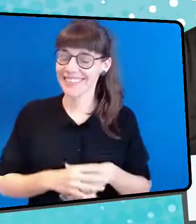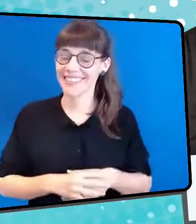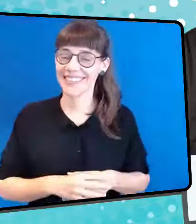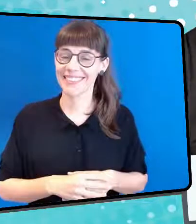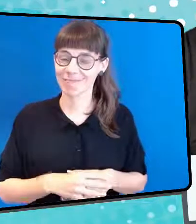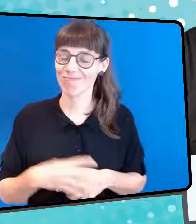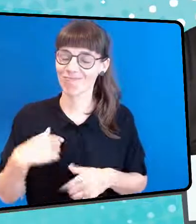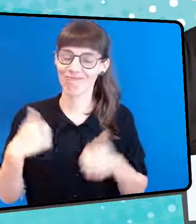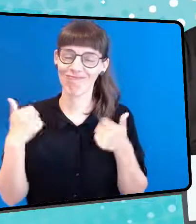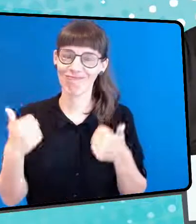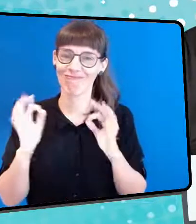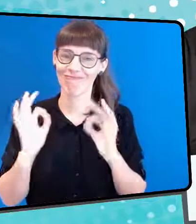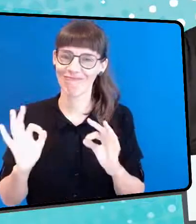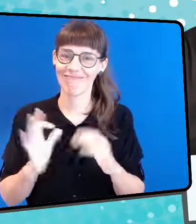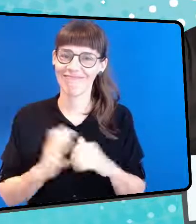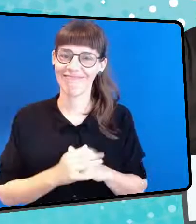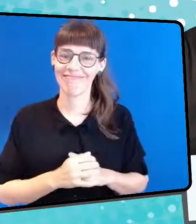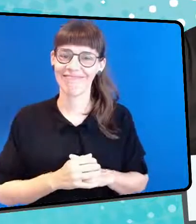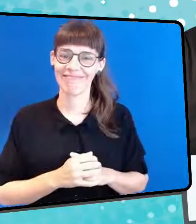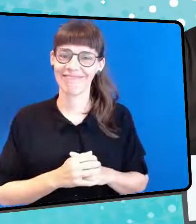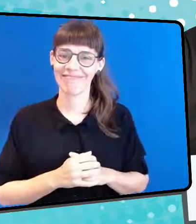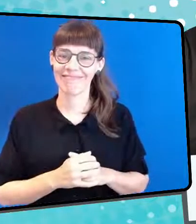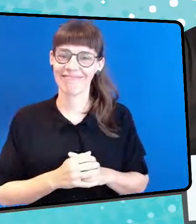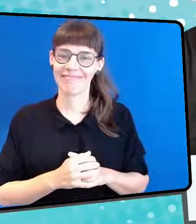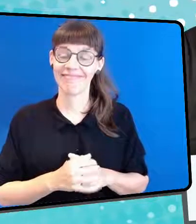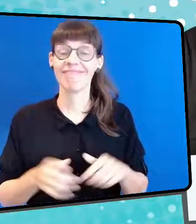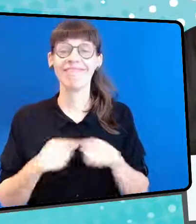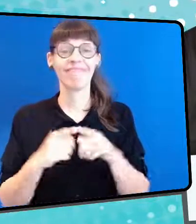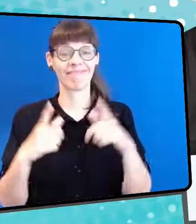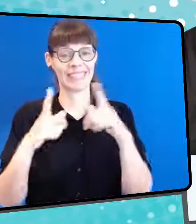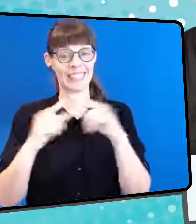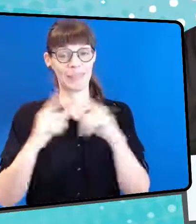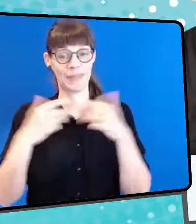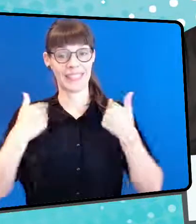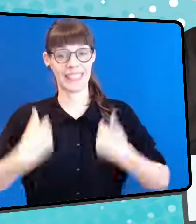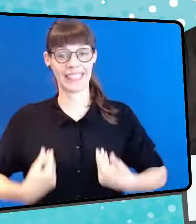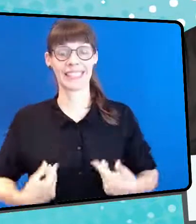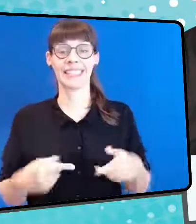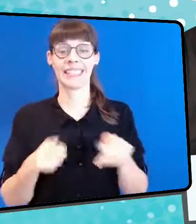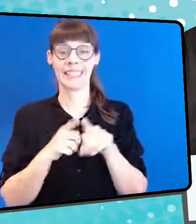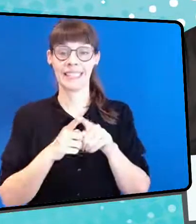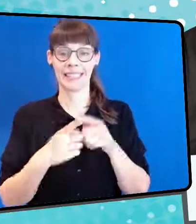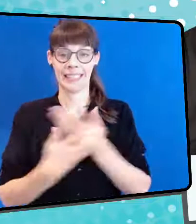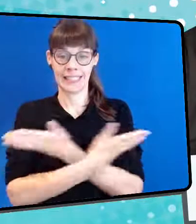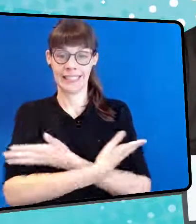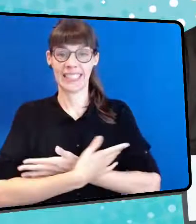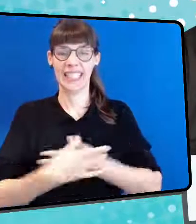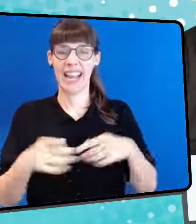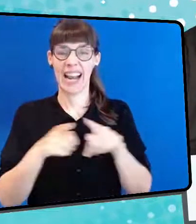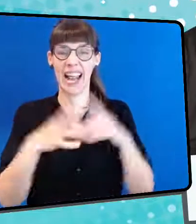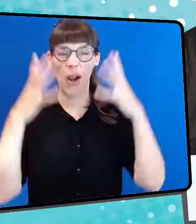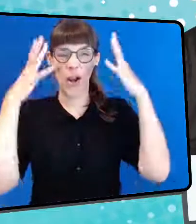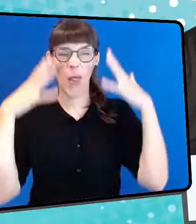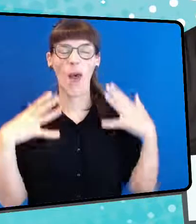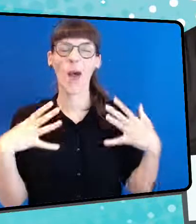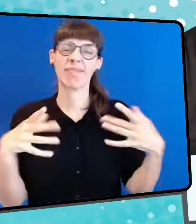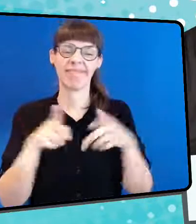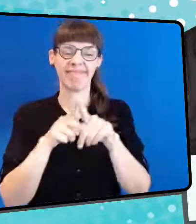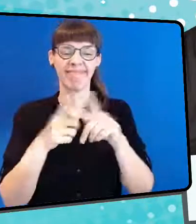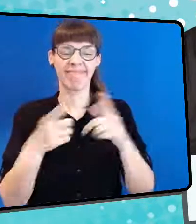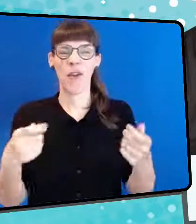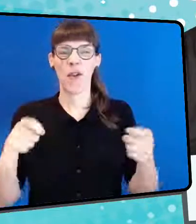thank you. Yeah. And I'm a Japanese guy wearing a pink polo shirt, and I've got long lockdown hair.